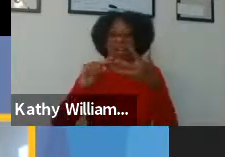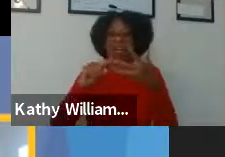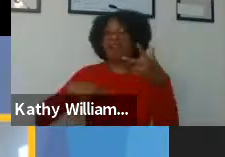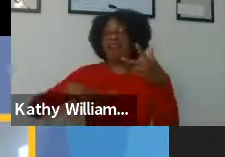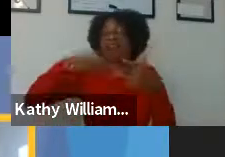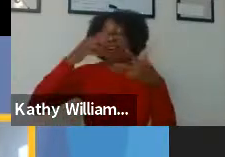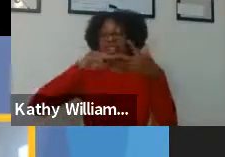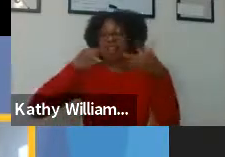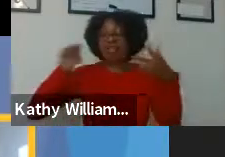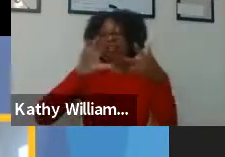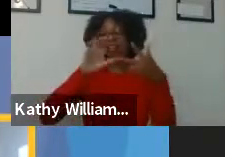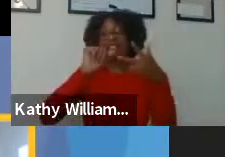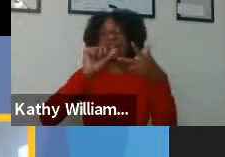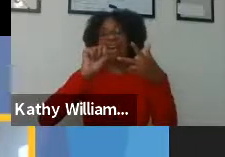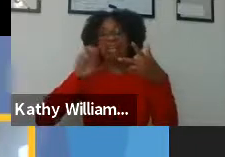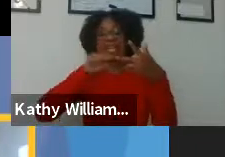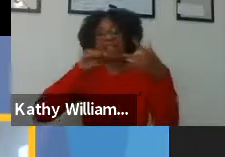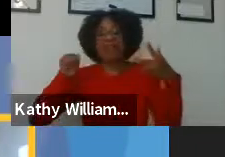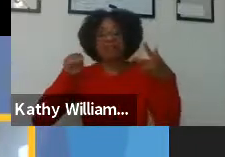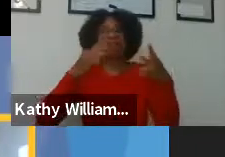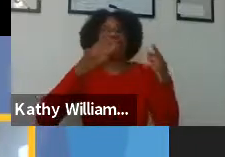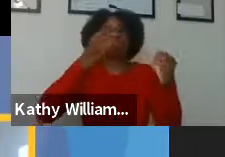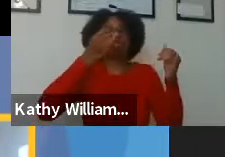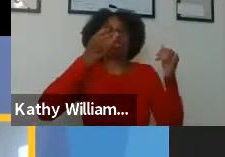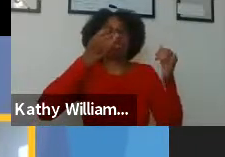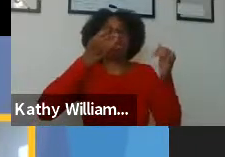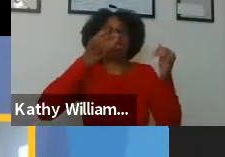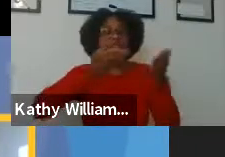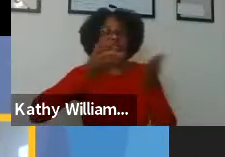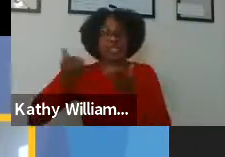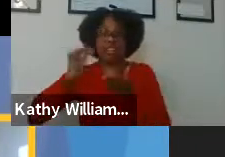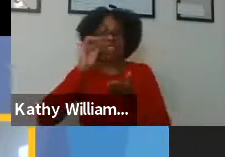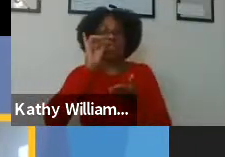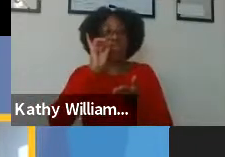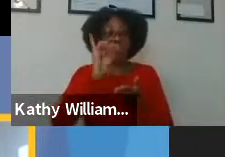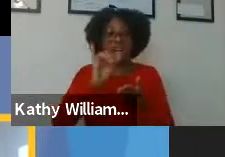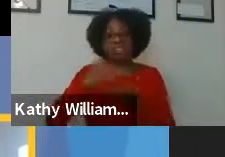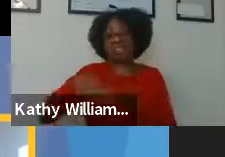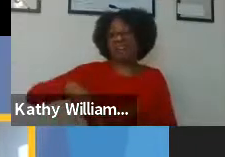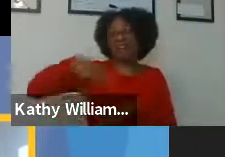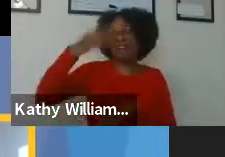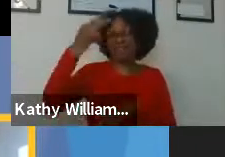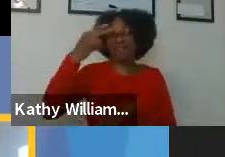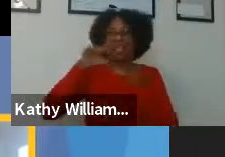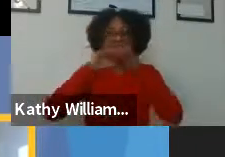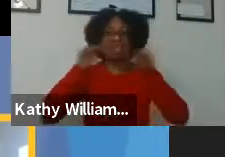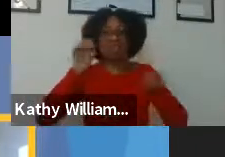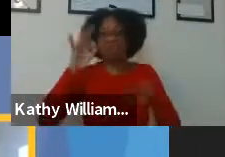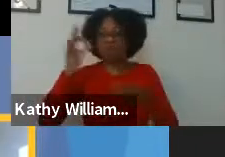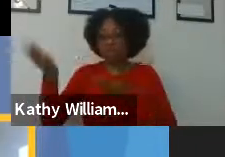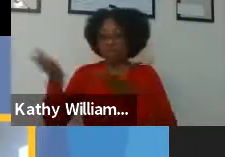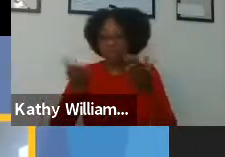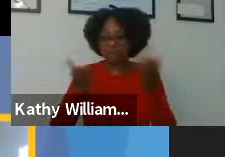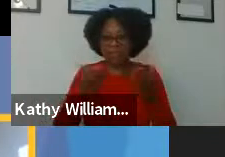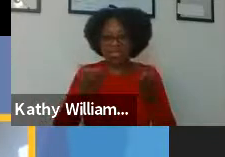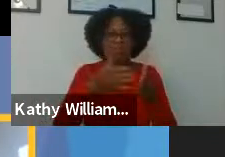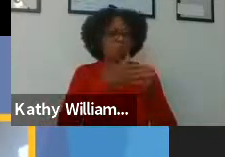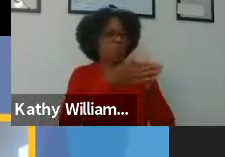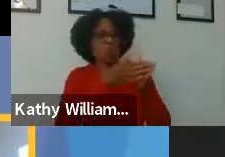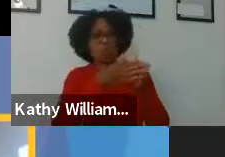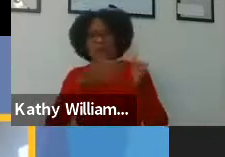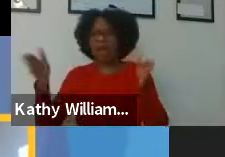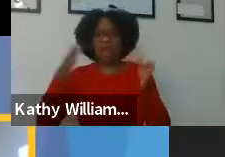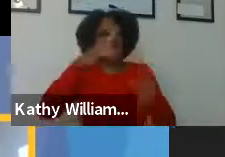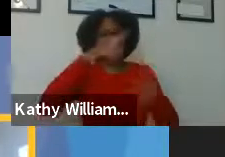is case-level services. In special education, case-level services can involve a wide range of direct